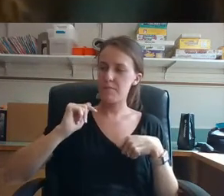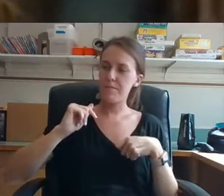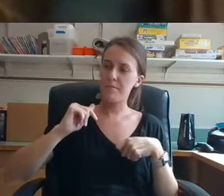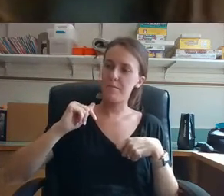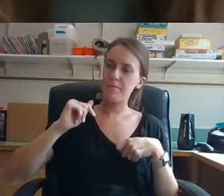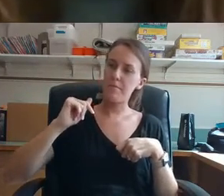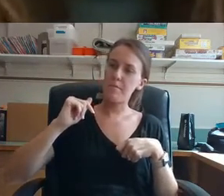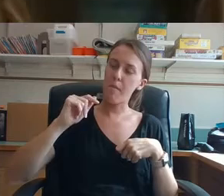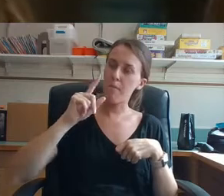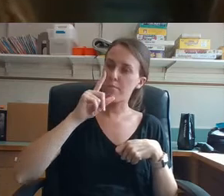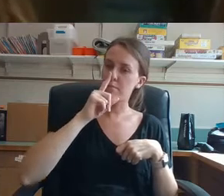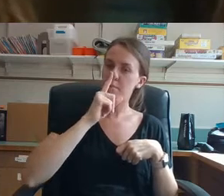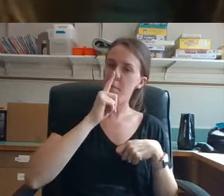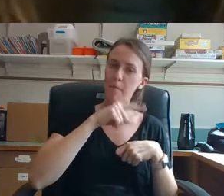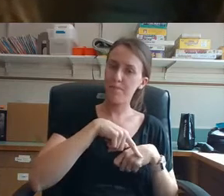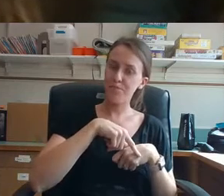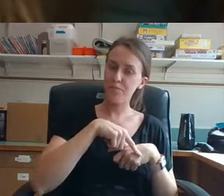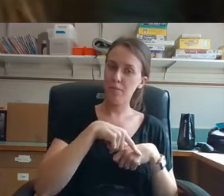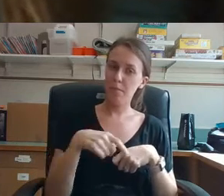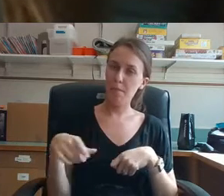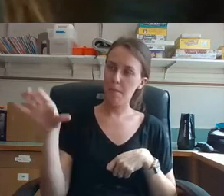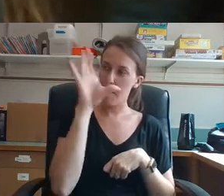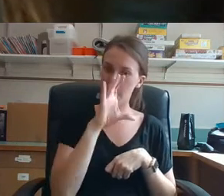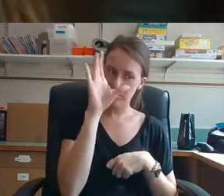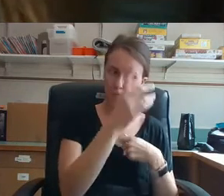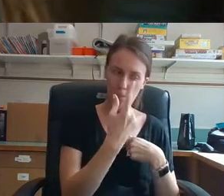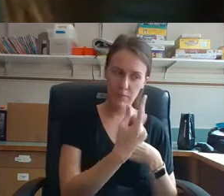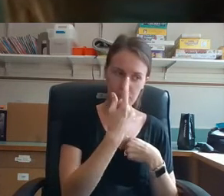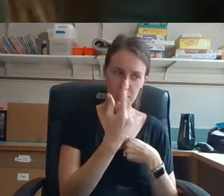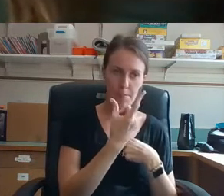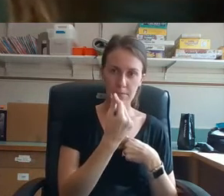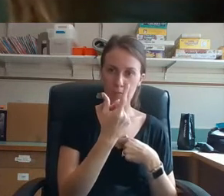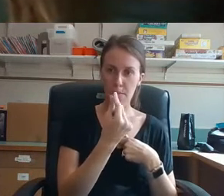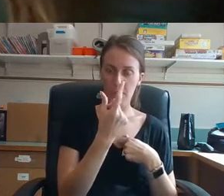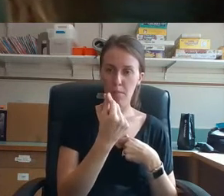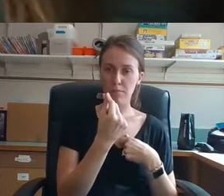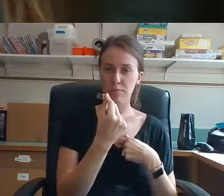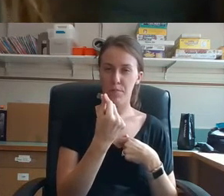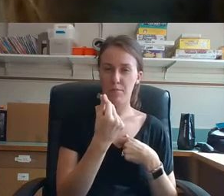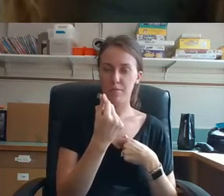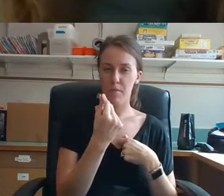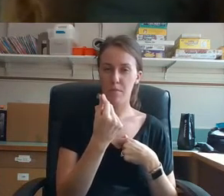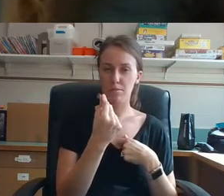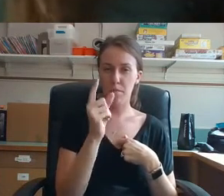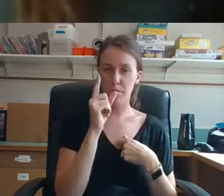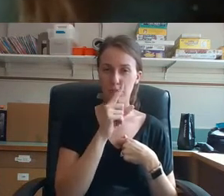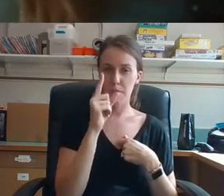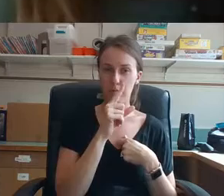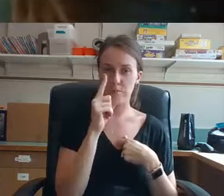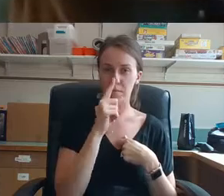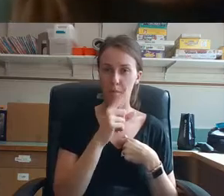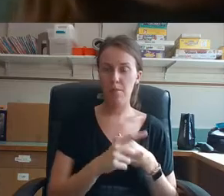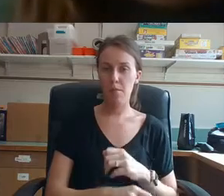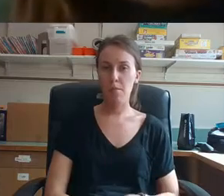the floors, said her mother. No, said Little Red Riding Hood. I don't think that's what I want to do. Her mom was busy